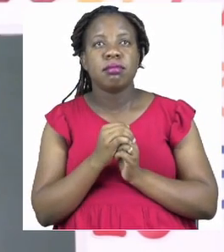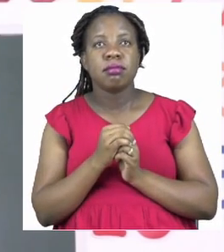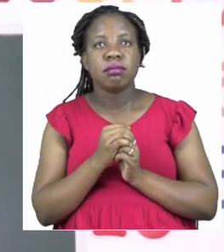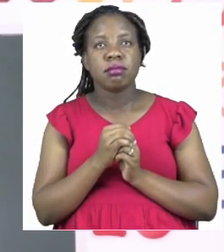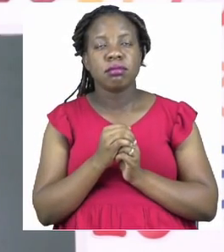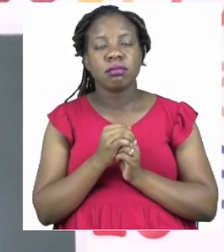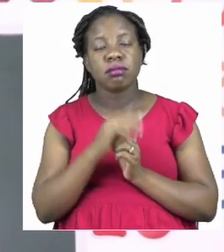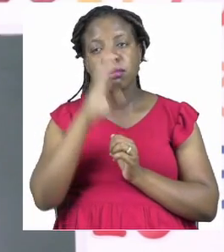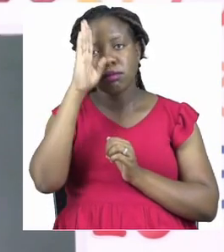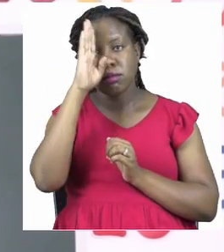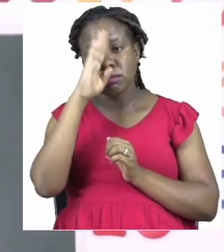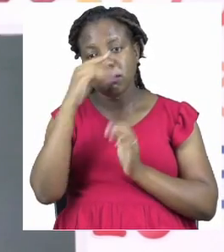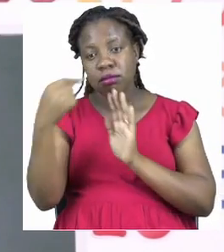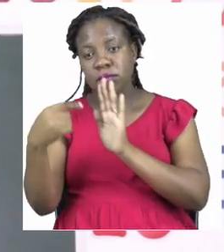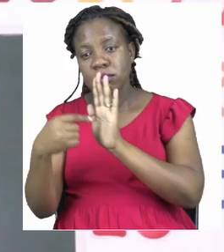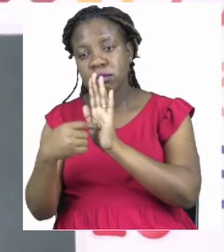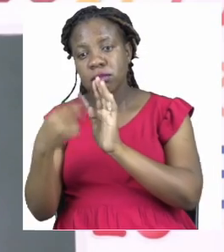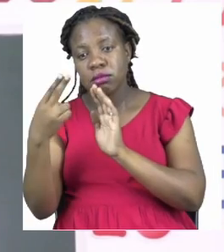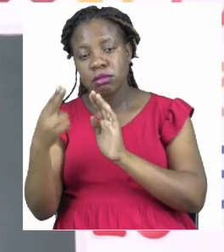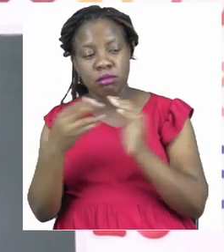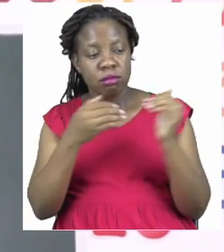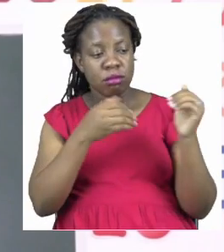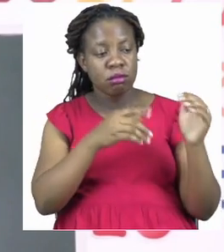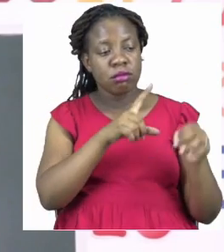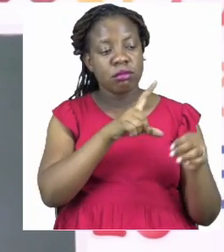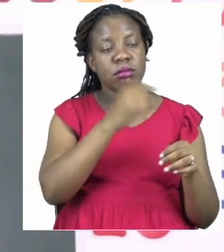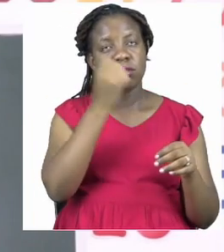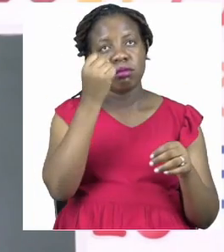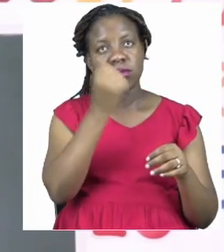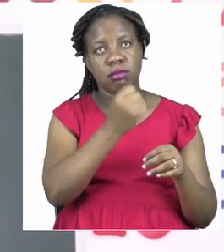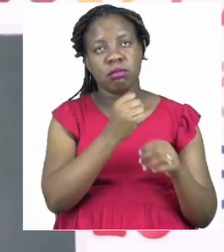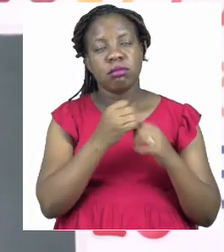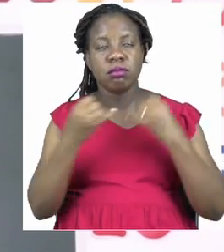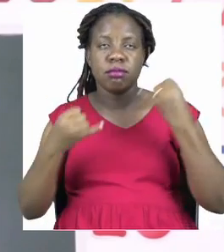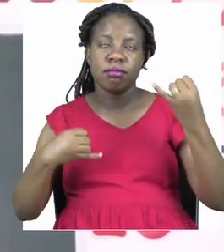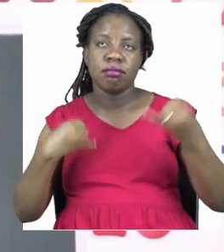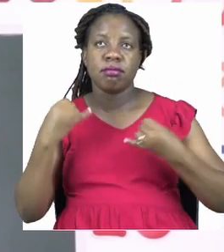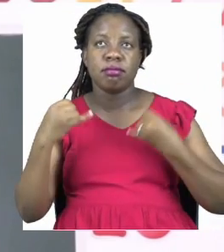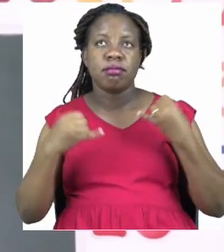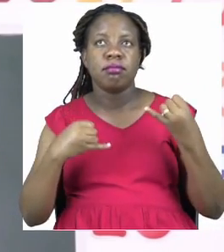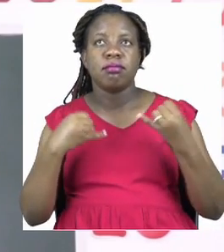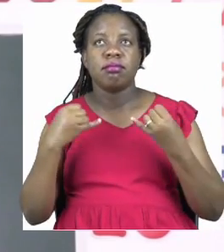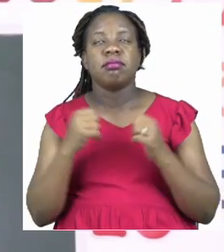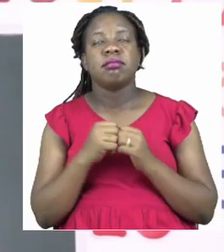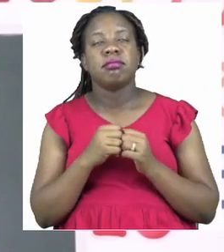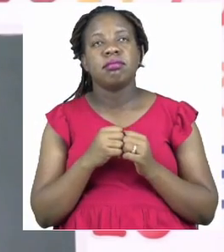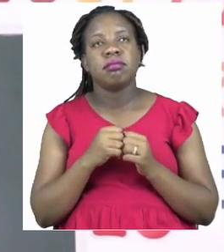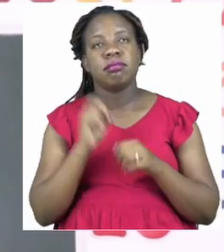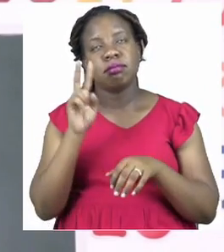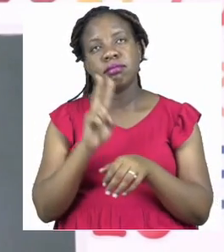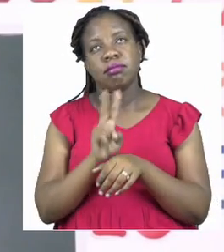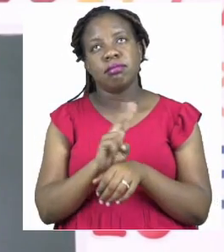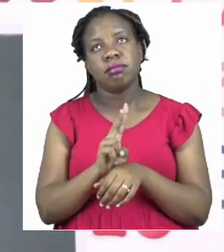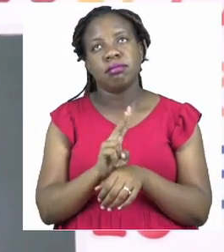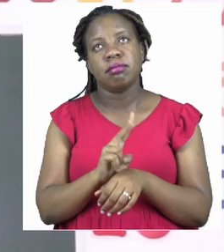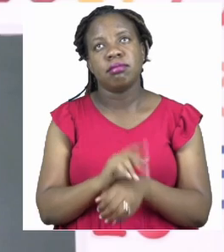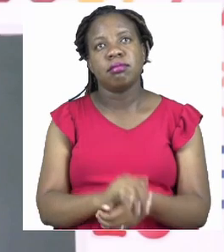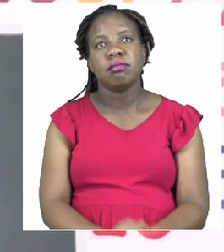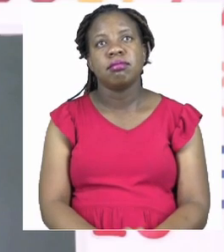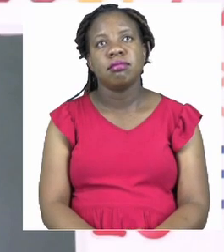Have fun with this one. Take your time when you're looking for your words, and I'll see you after the advert break.